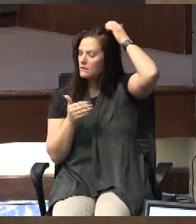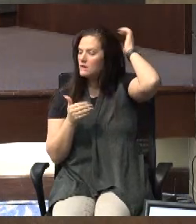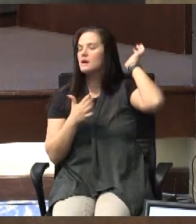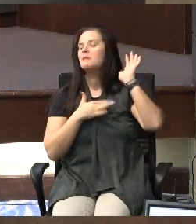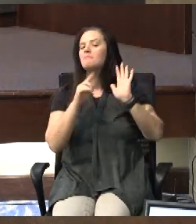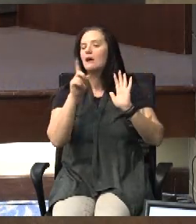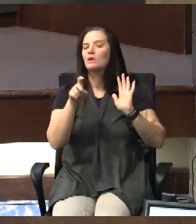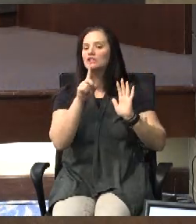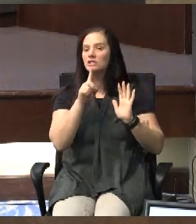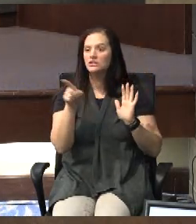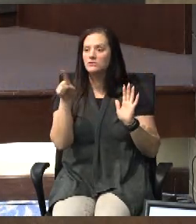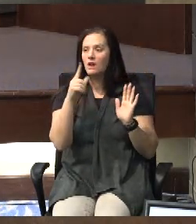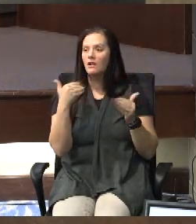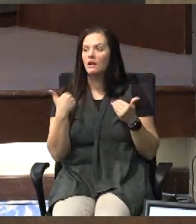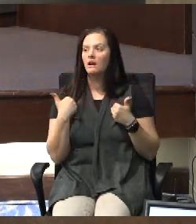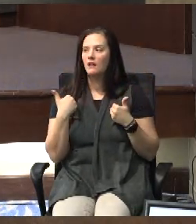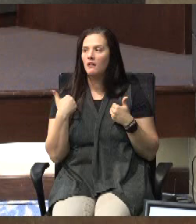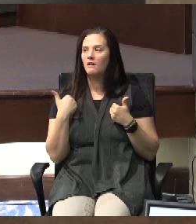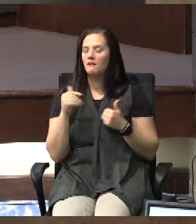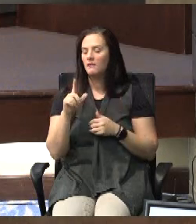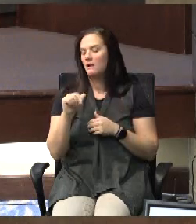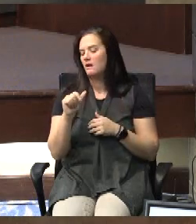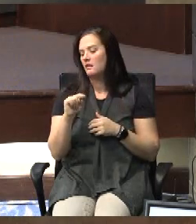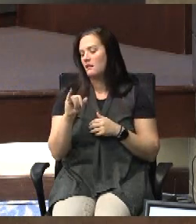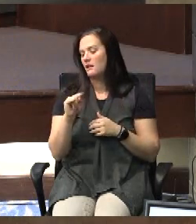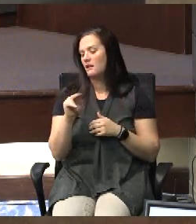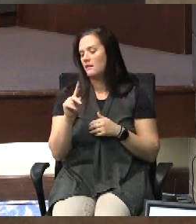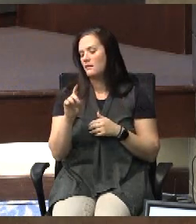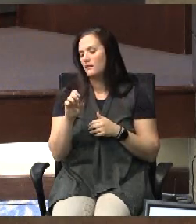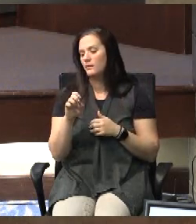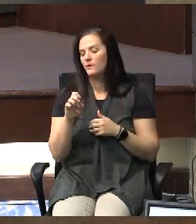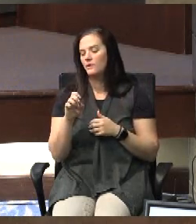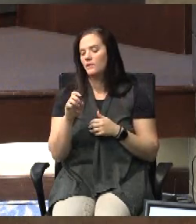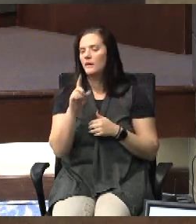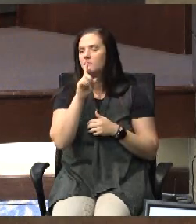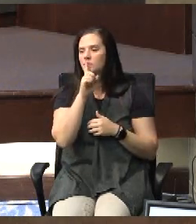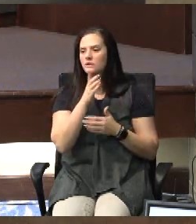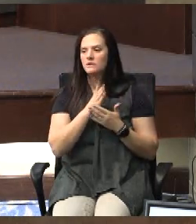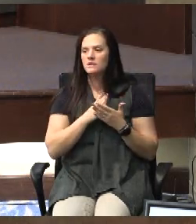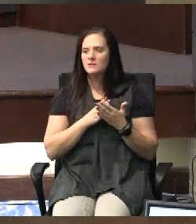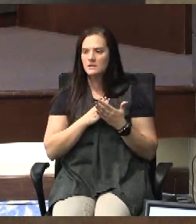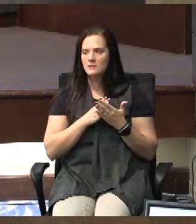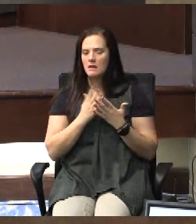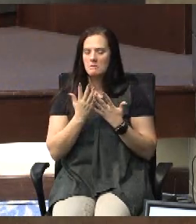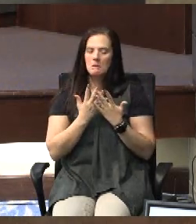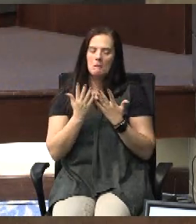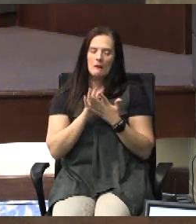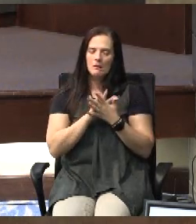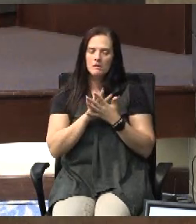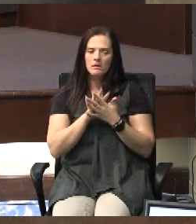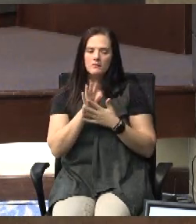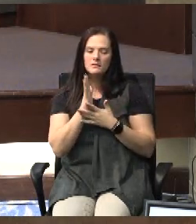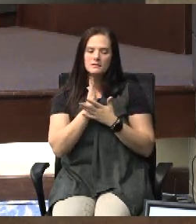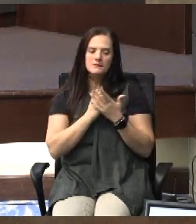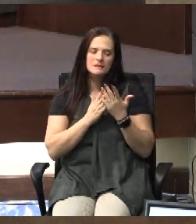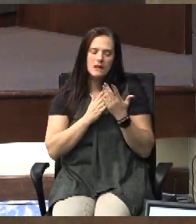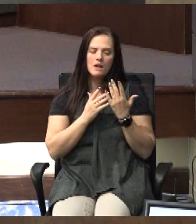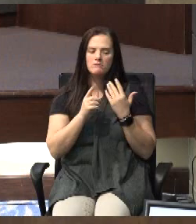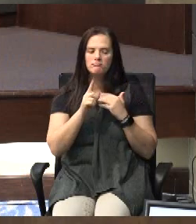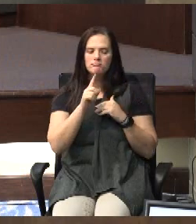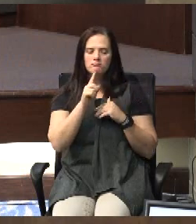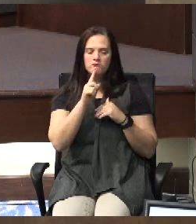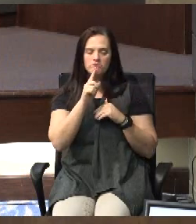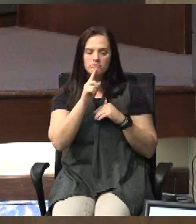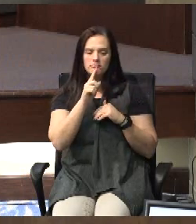my question is y'all have a latitude to, I'm sure there's some gray, some discretion in